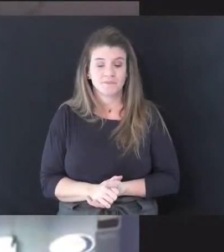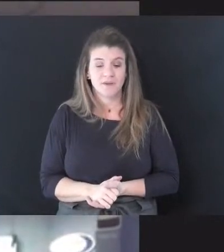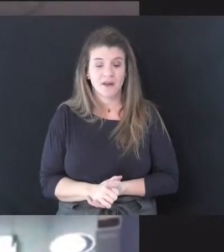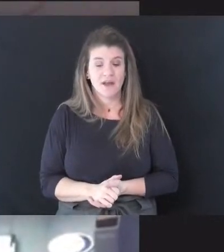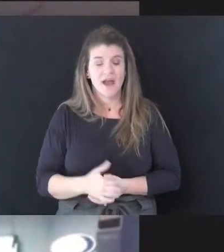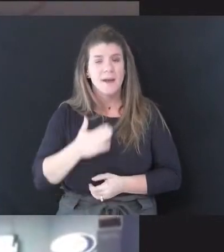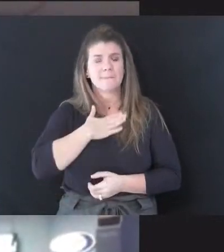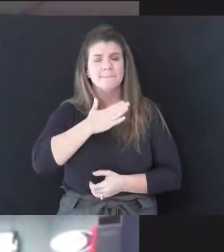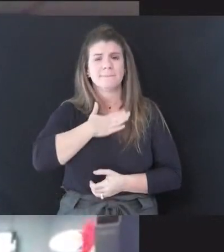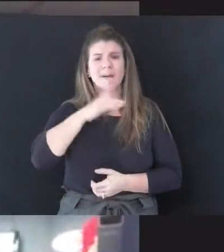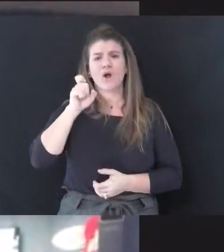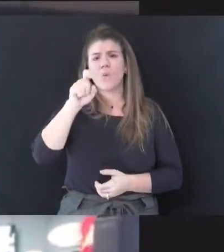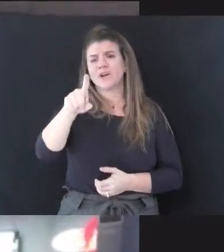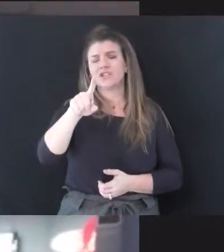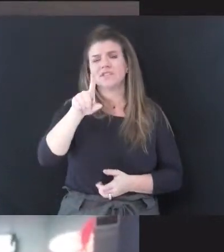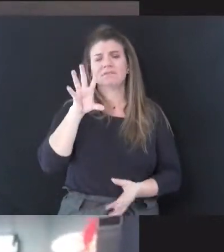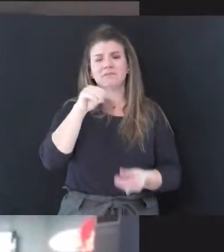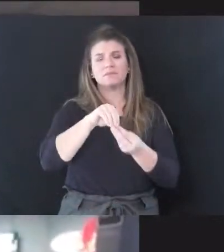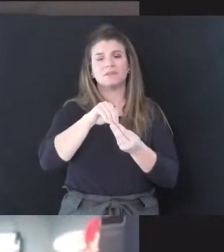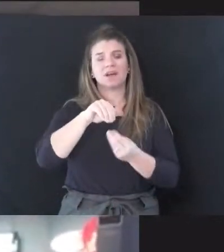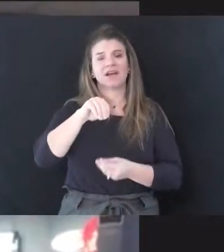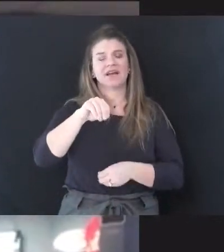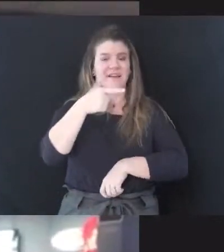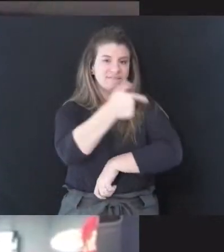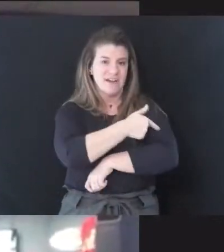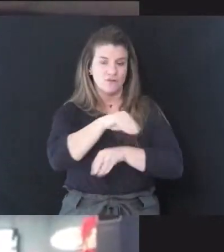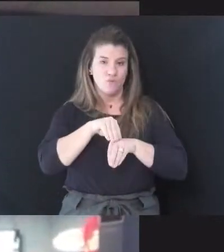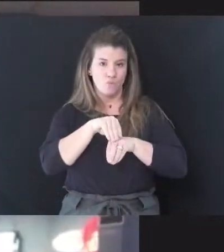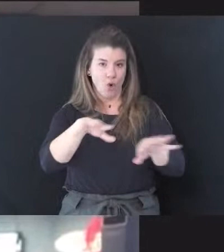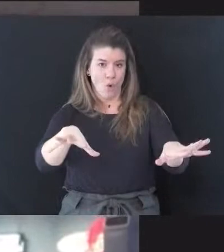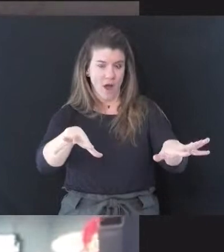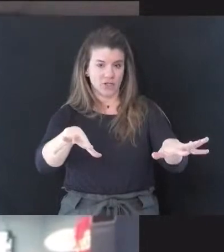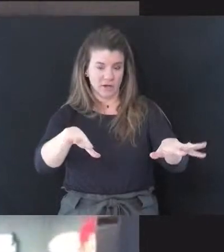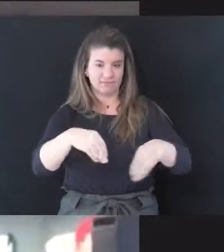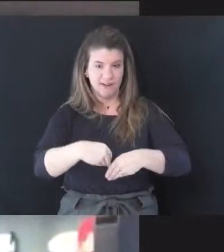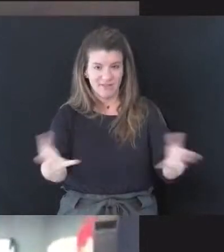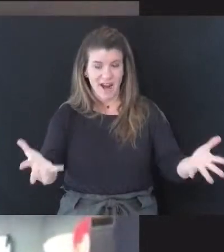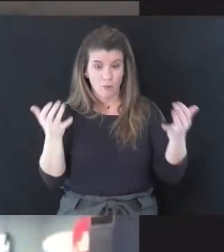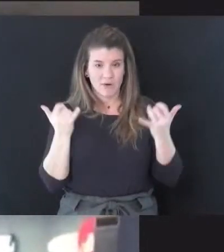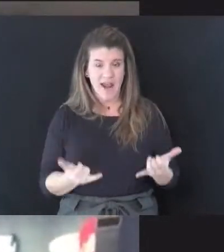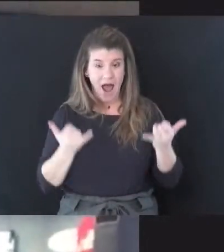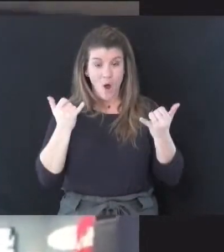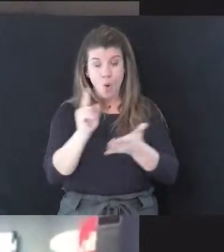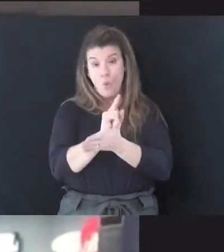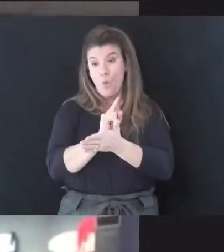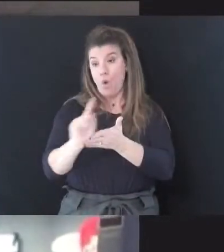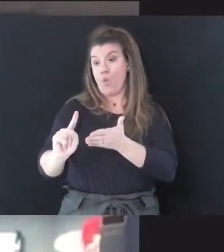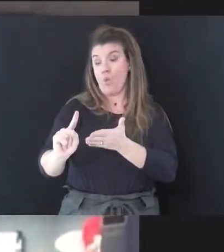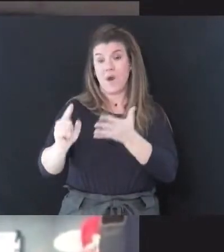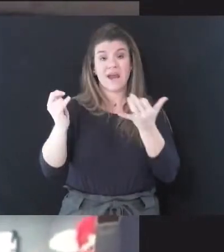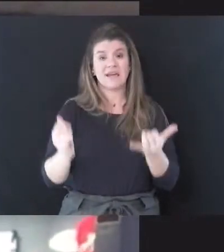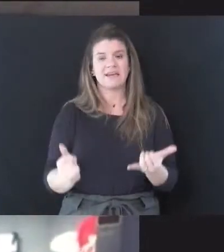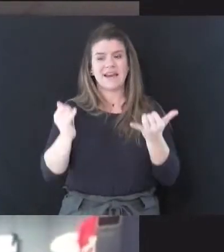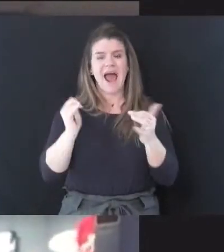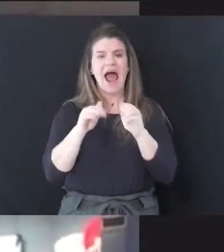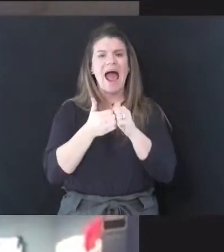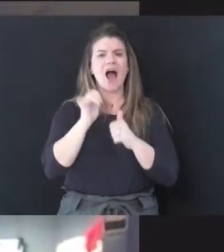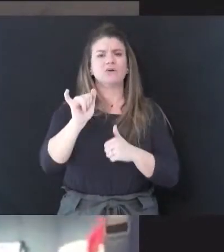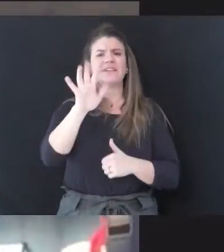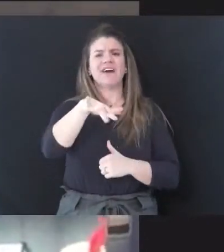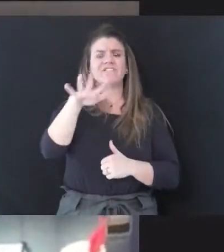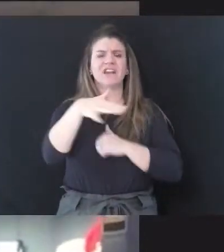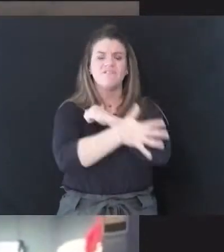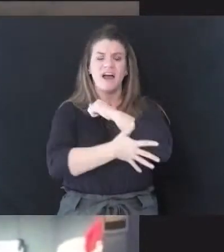I have a question about the vaccine rollout and distribution at this point. A week or so into it, how is the 55